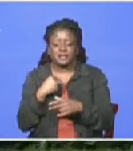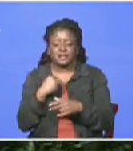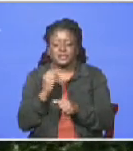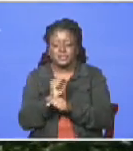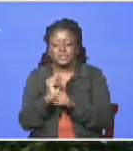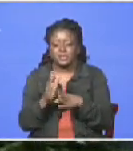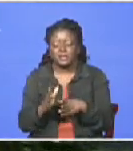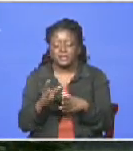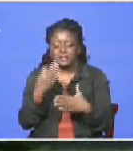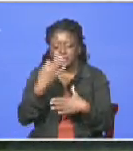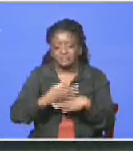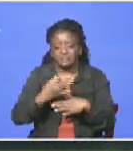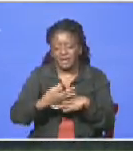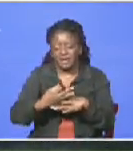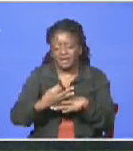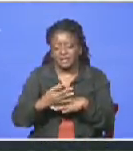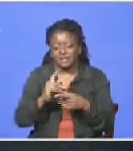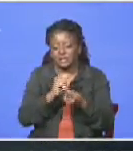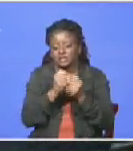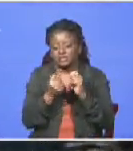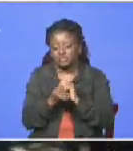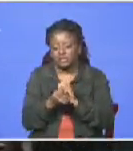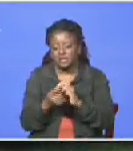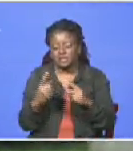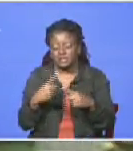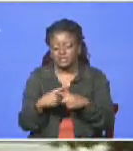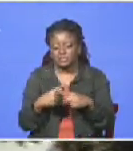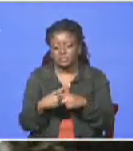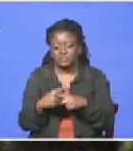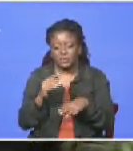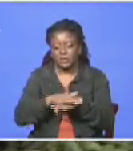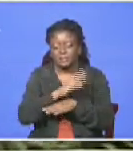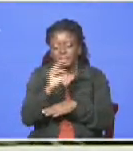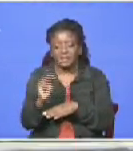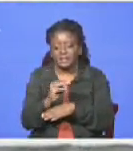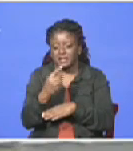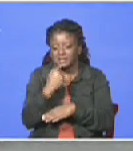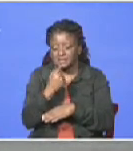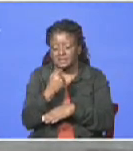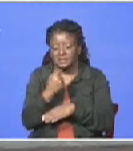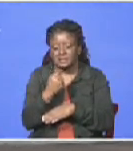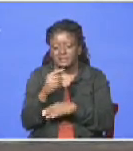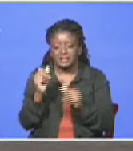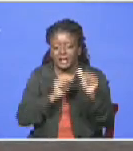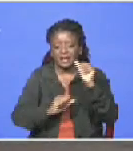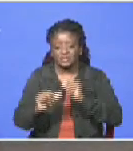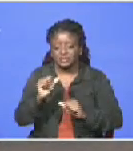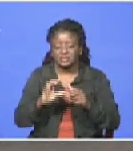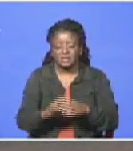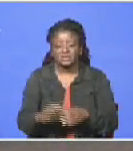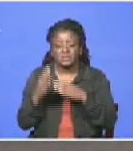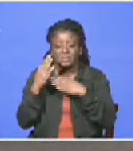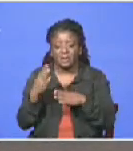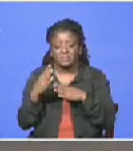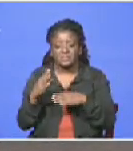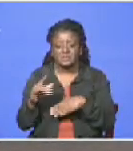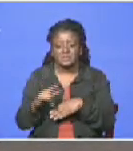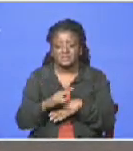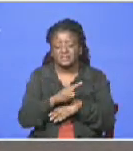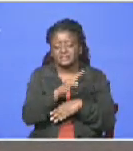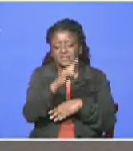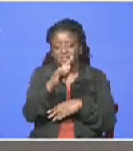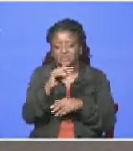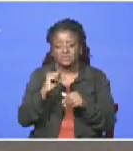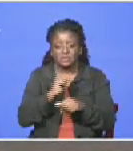and Aviation, the Honorable Dionisio de Aguila, says the actions of the Bahamas Civil Aviation Authority are not responsible for the